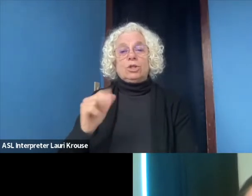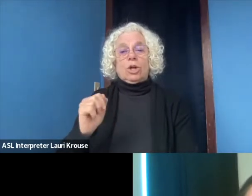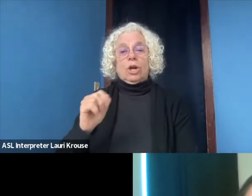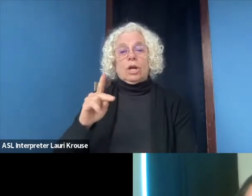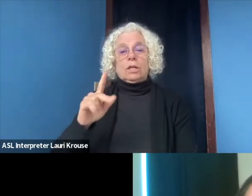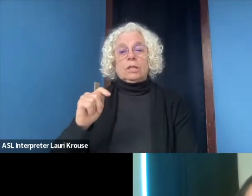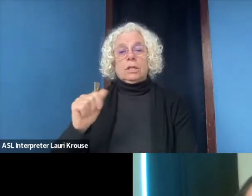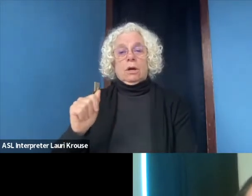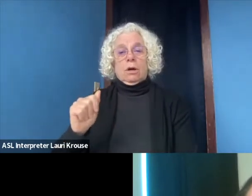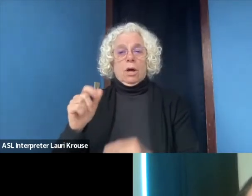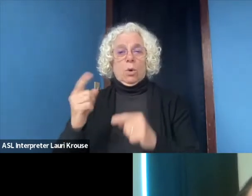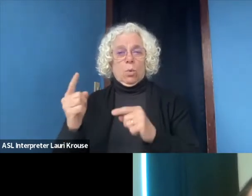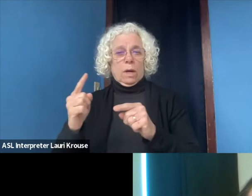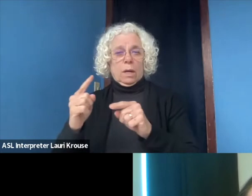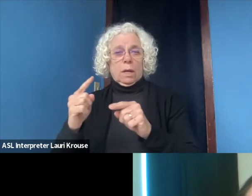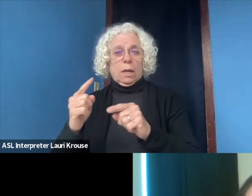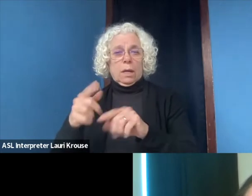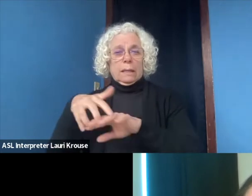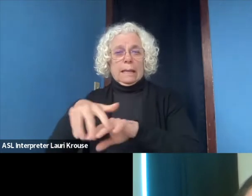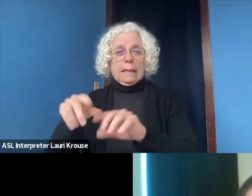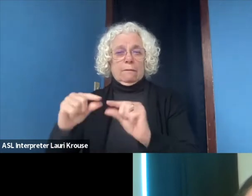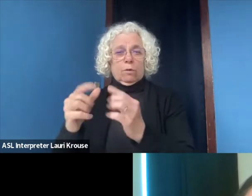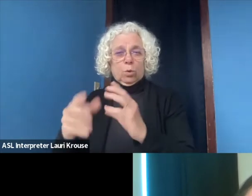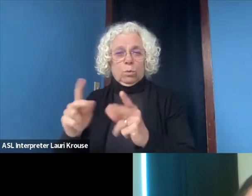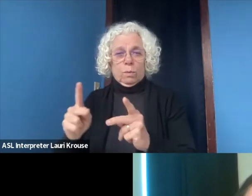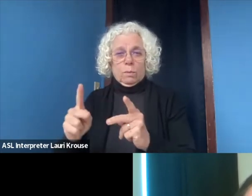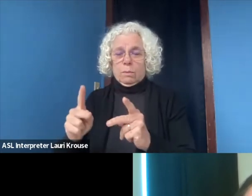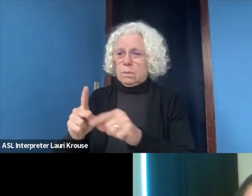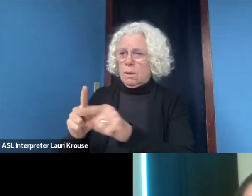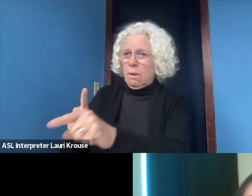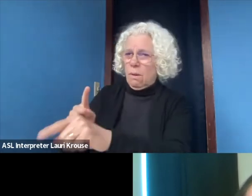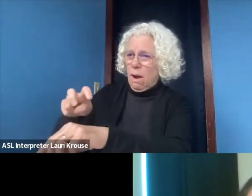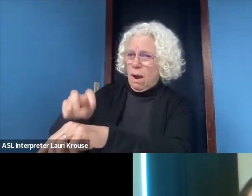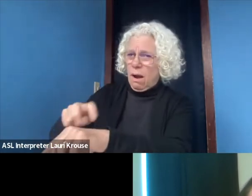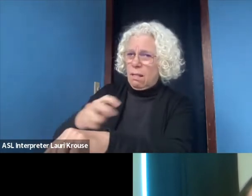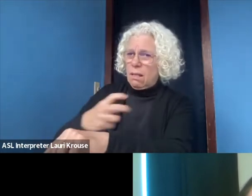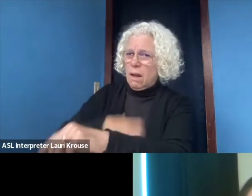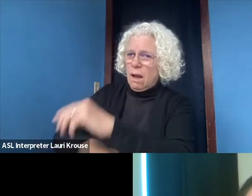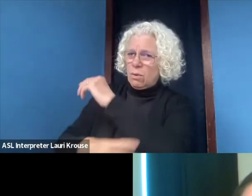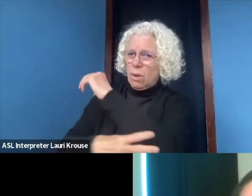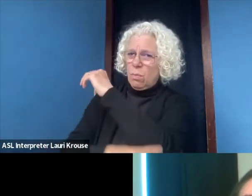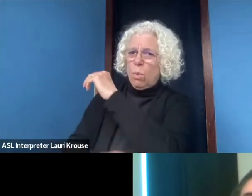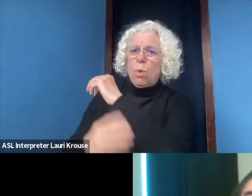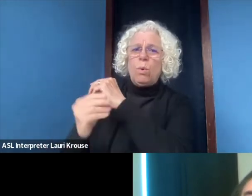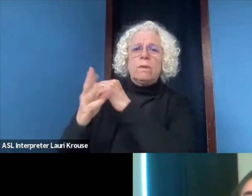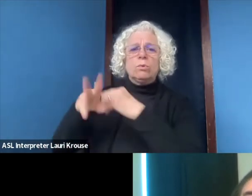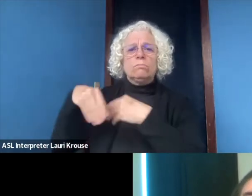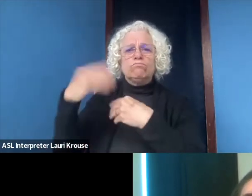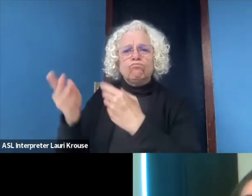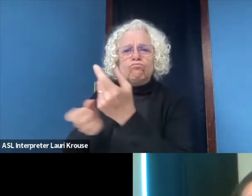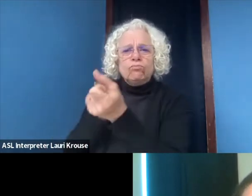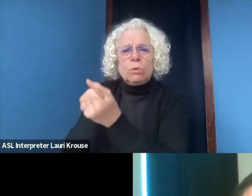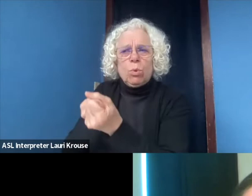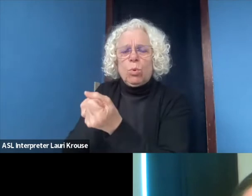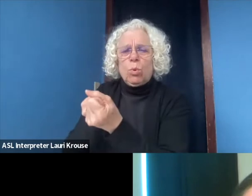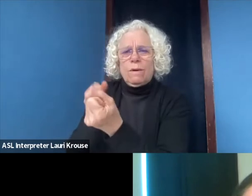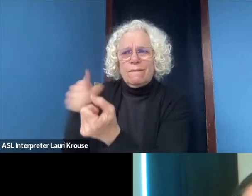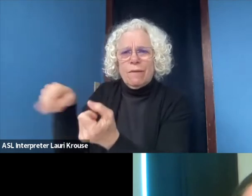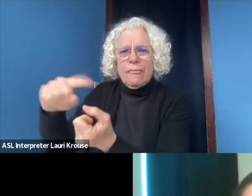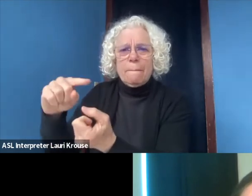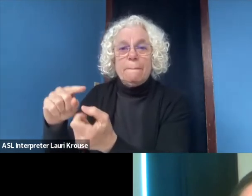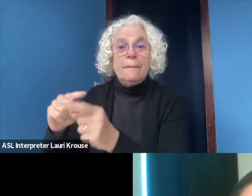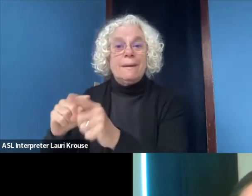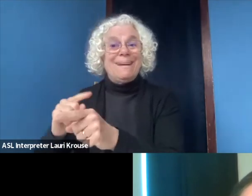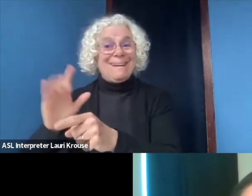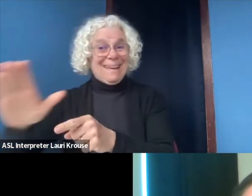to help feed the hungry and the poor. And in fact, in Ireland, it's taught in their schools that